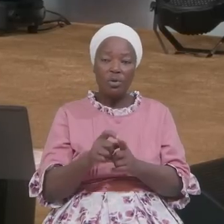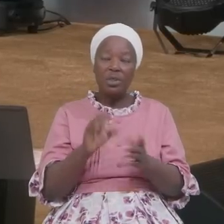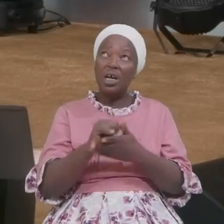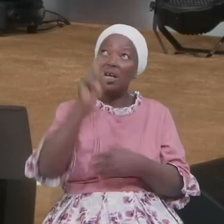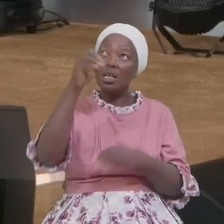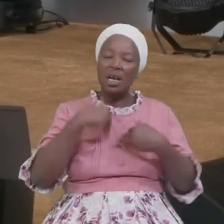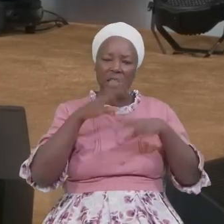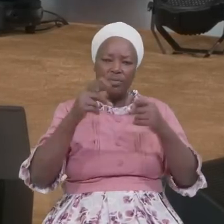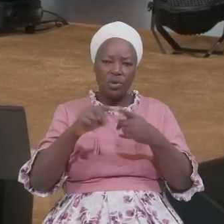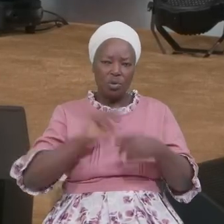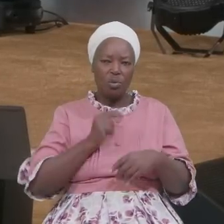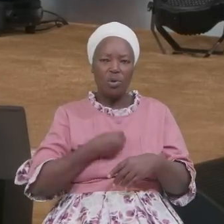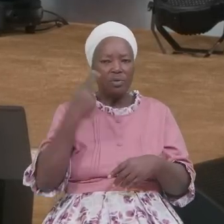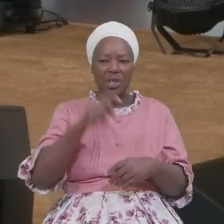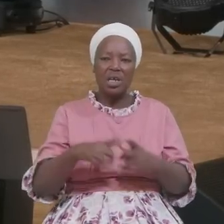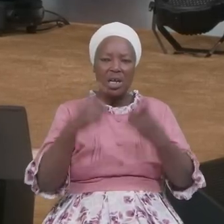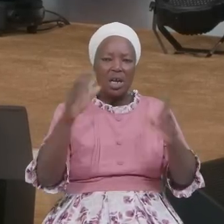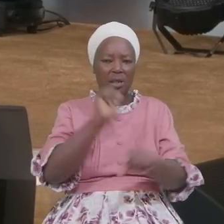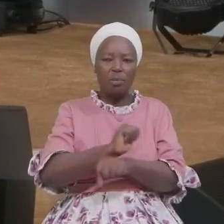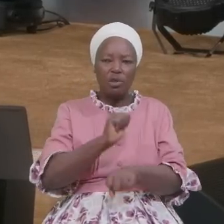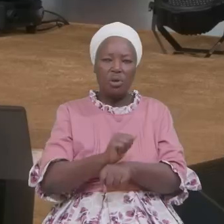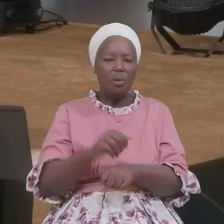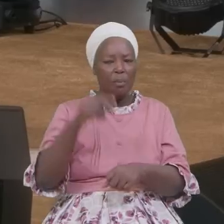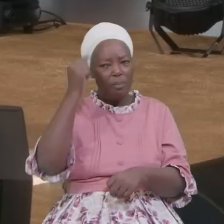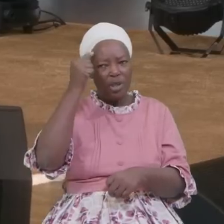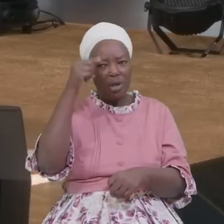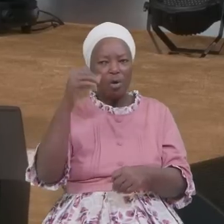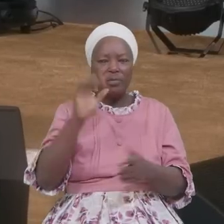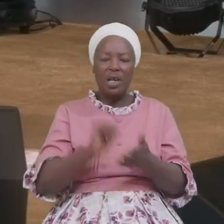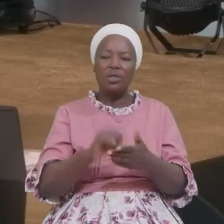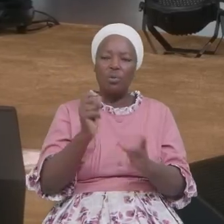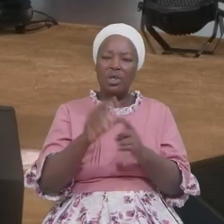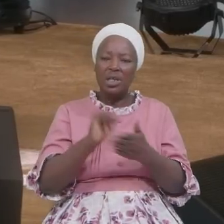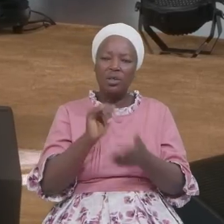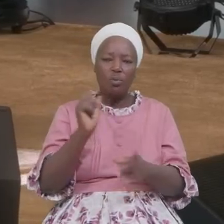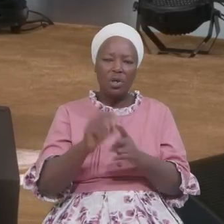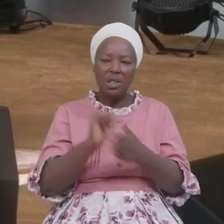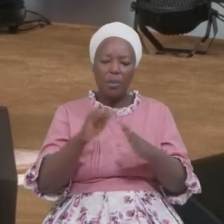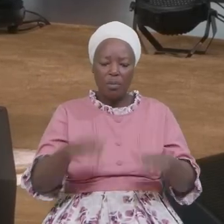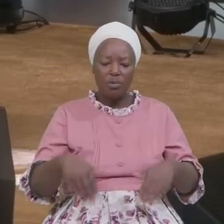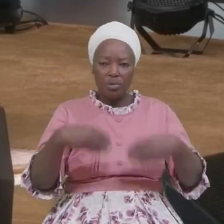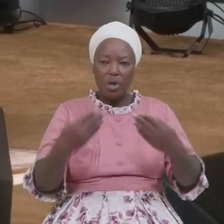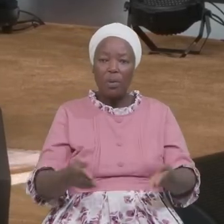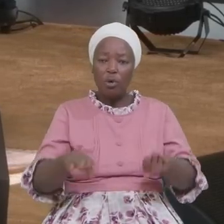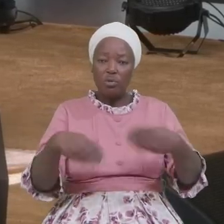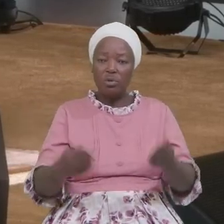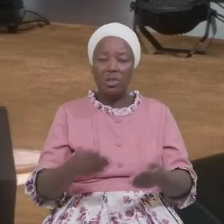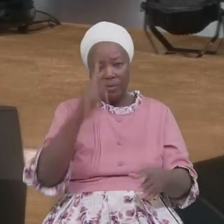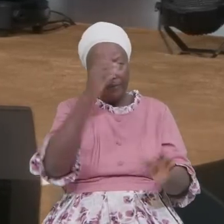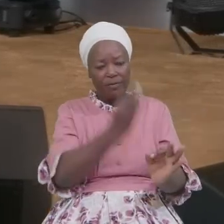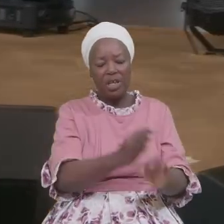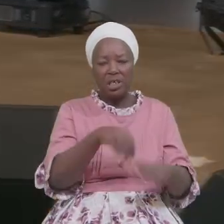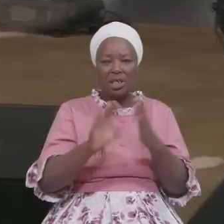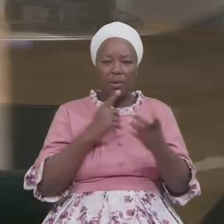the great commission. Meditate on the word that produces faith in our hearts. Meditate on